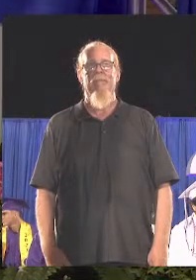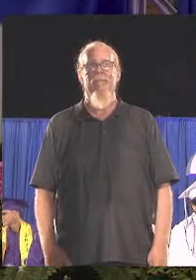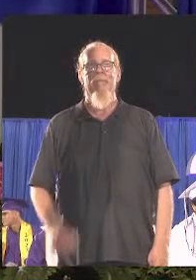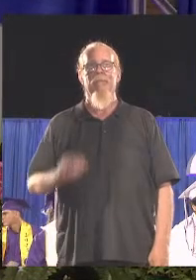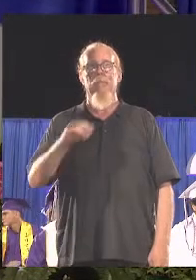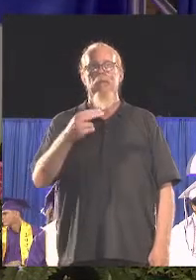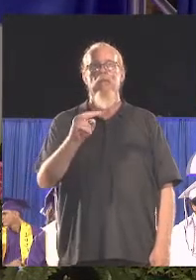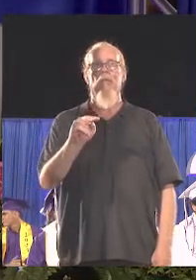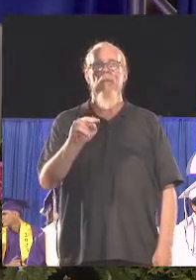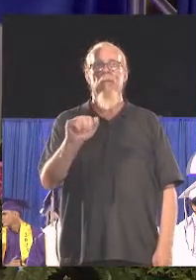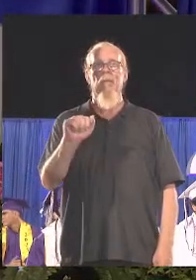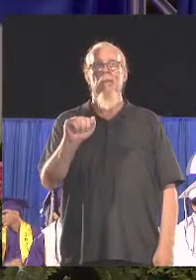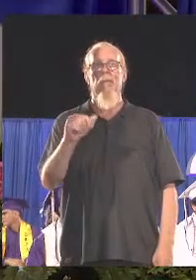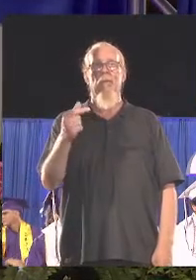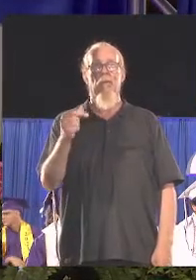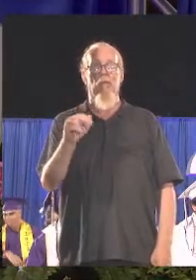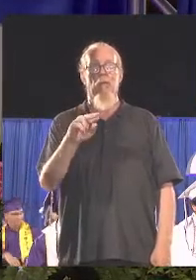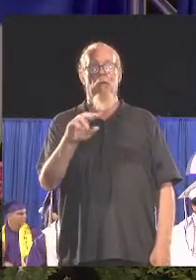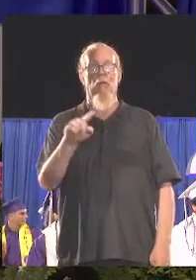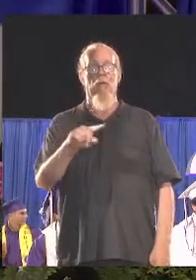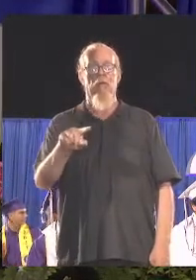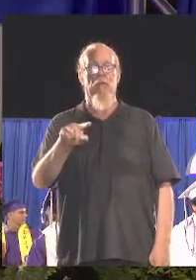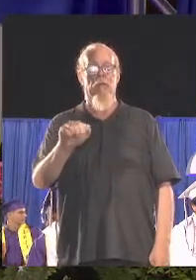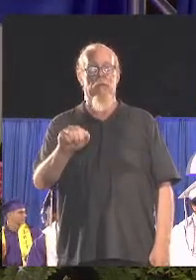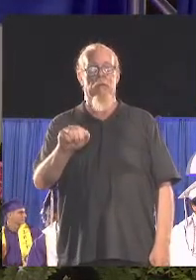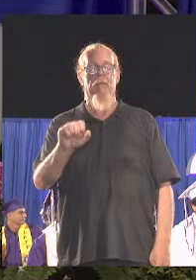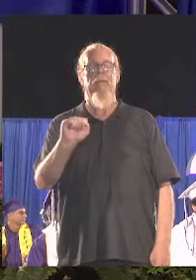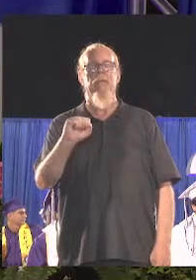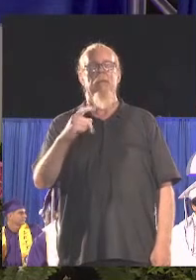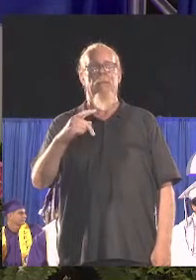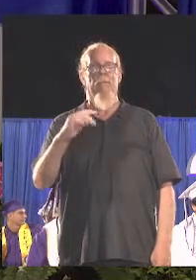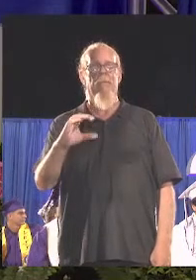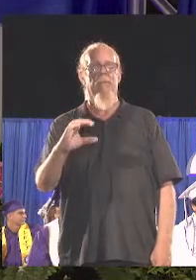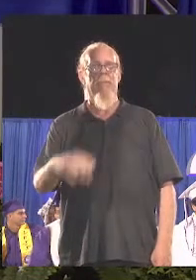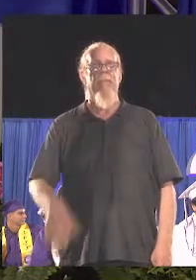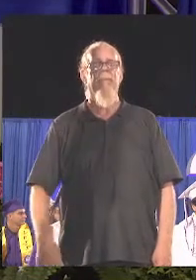John A. Garza, St. Philip's College.